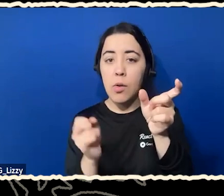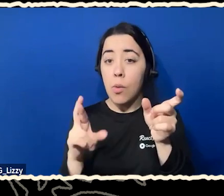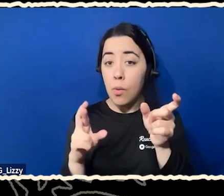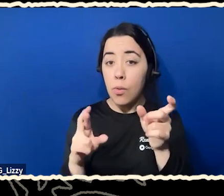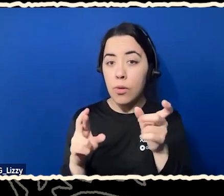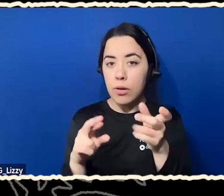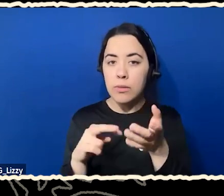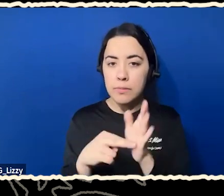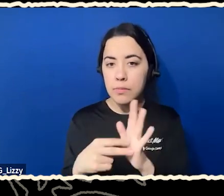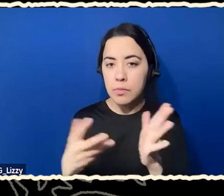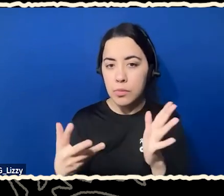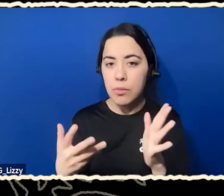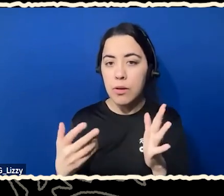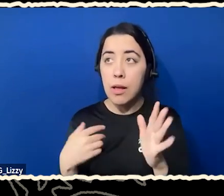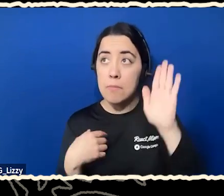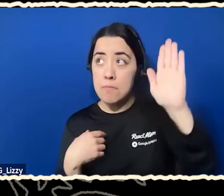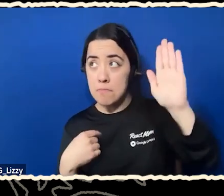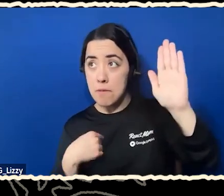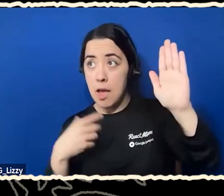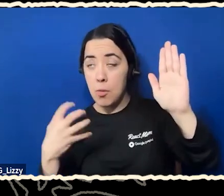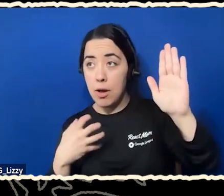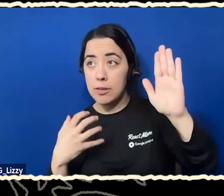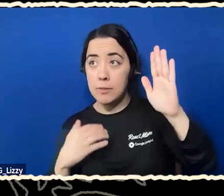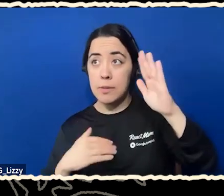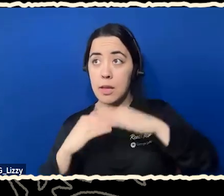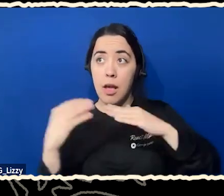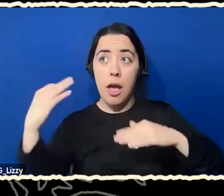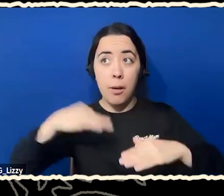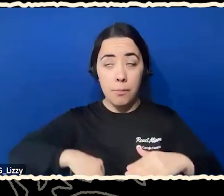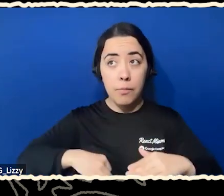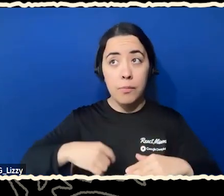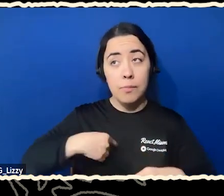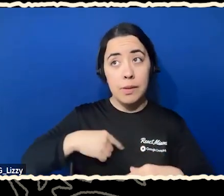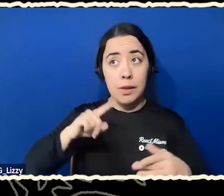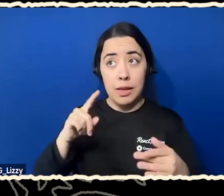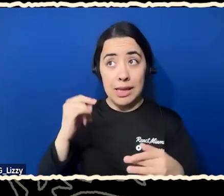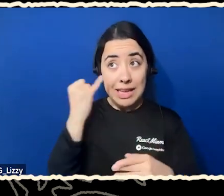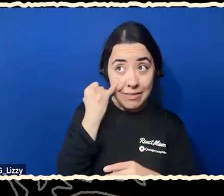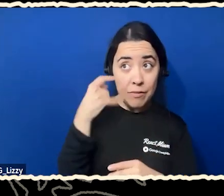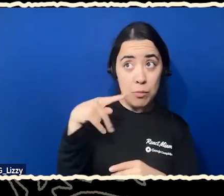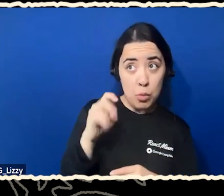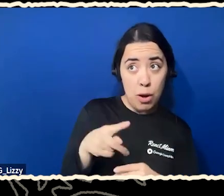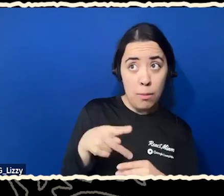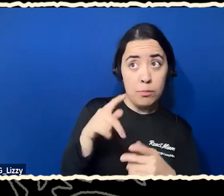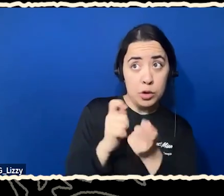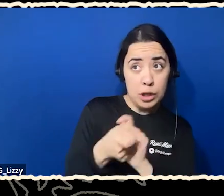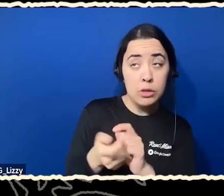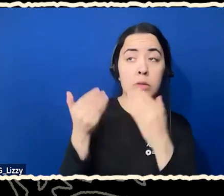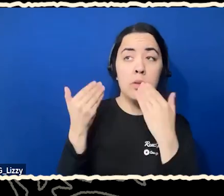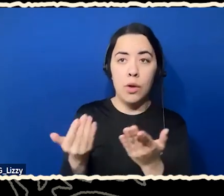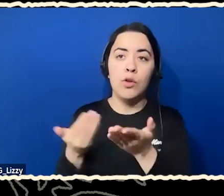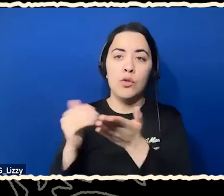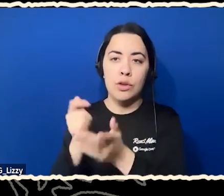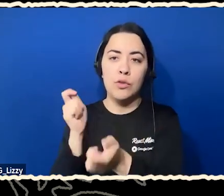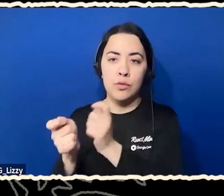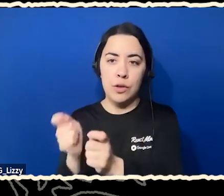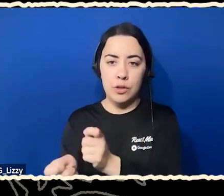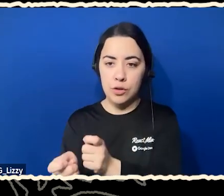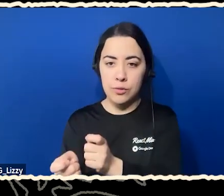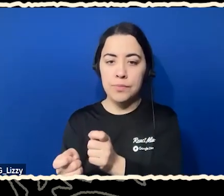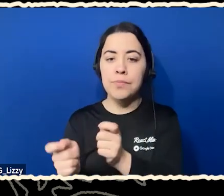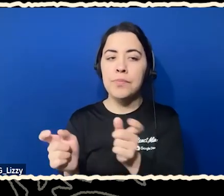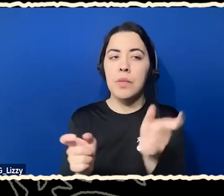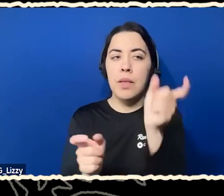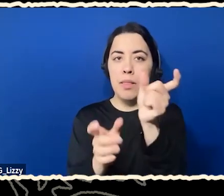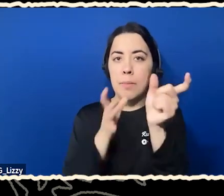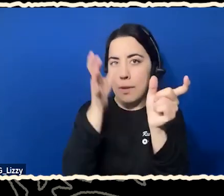care about being optimized. I only want to re-render if my props change. And then the same element trick is it's controlled by the parent. Like